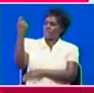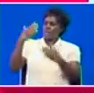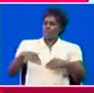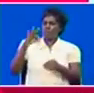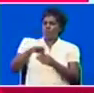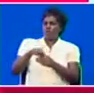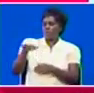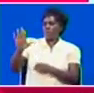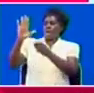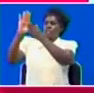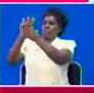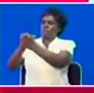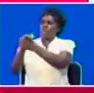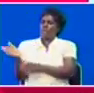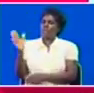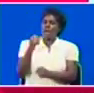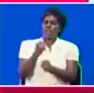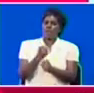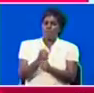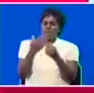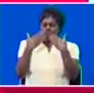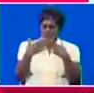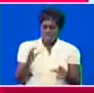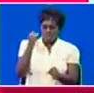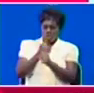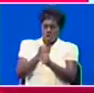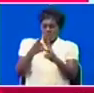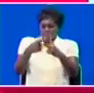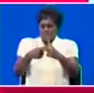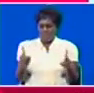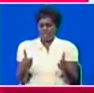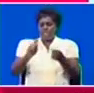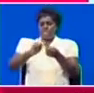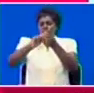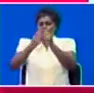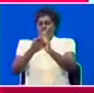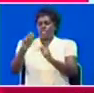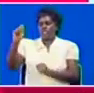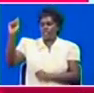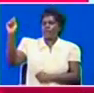them, return them back to office to complete the work they have started doing in transforming Kenya.